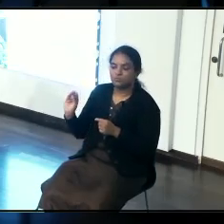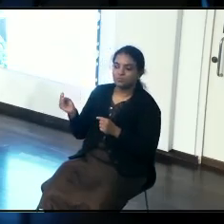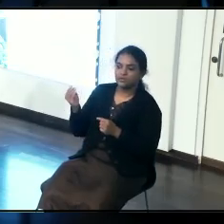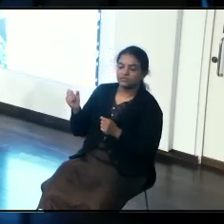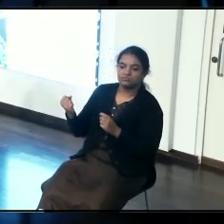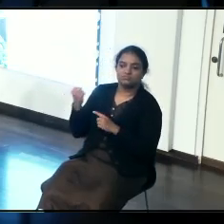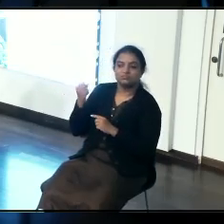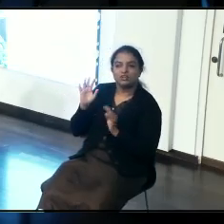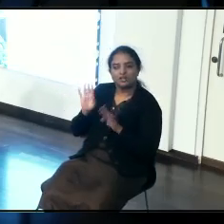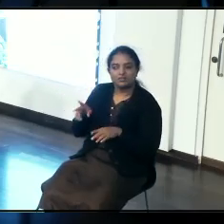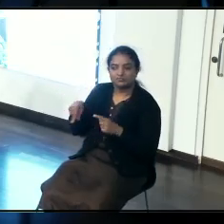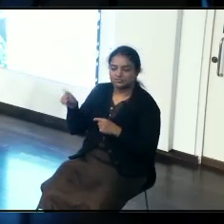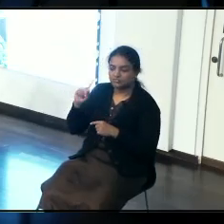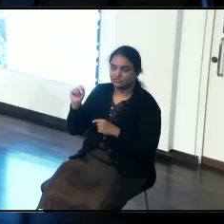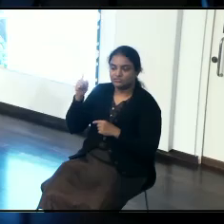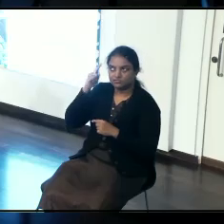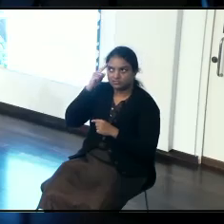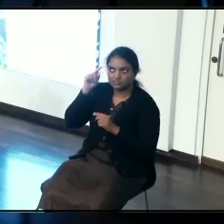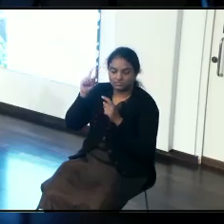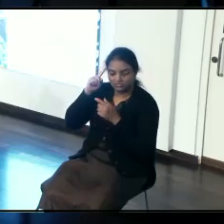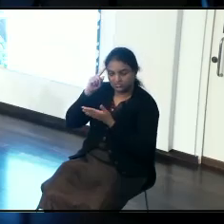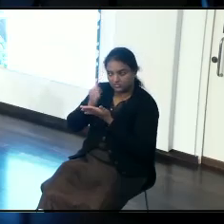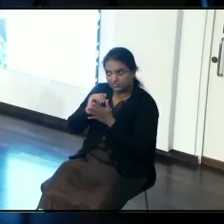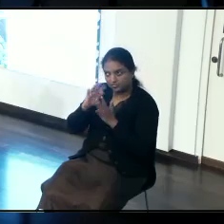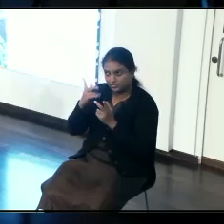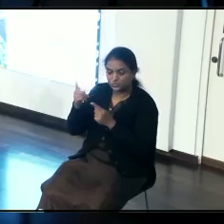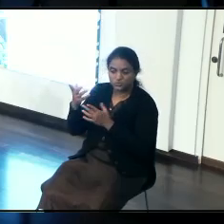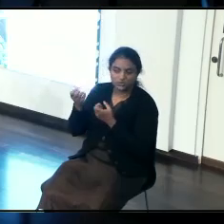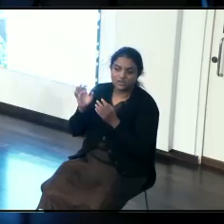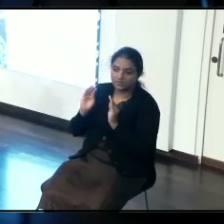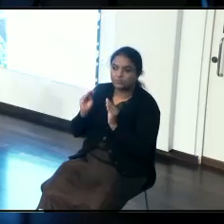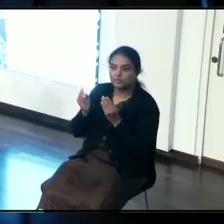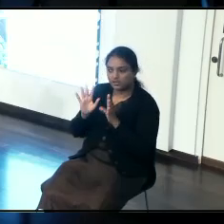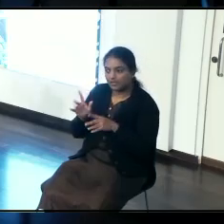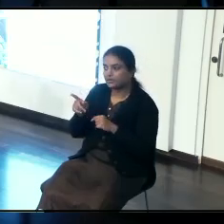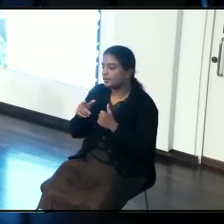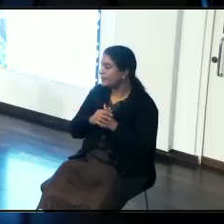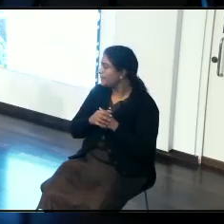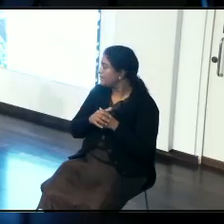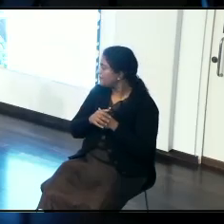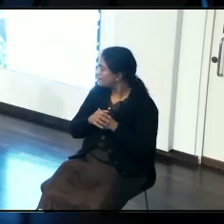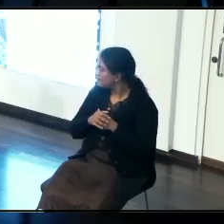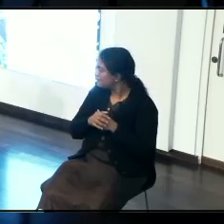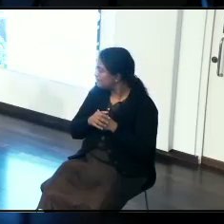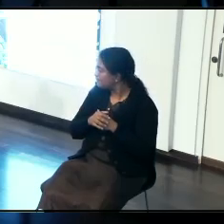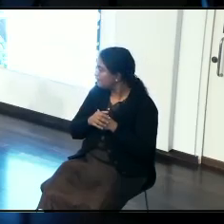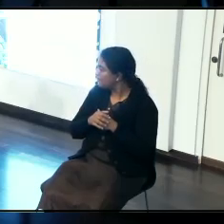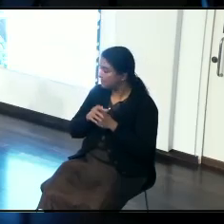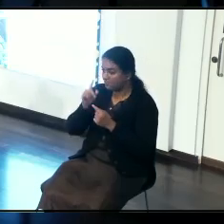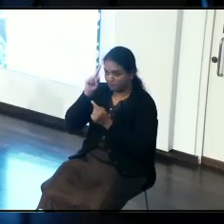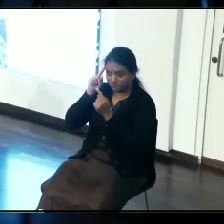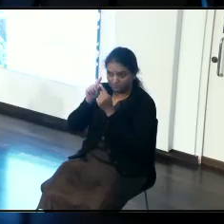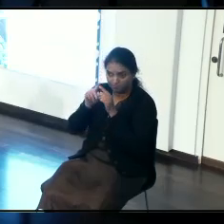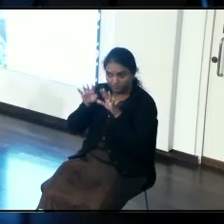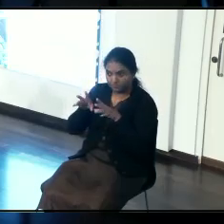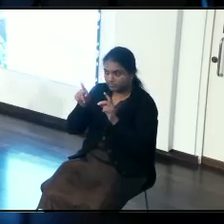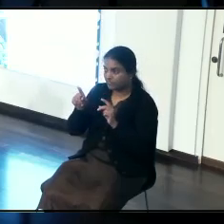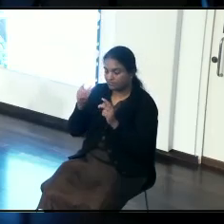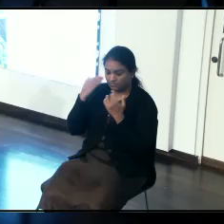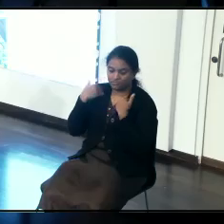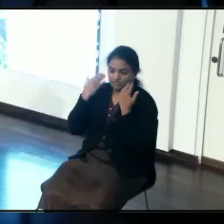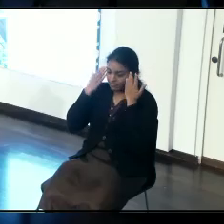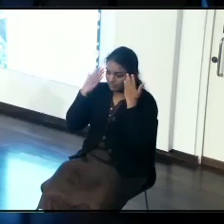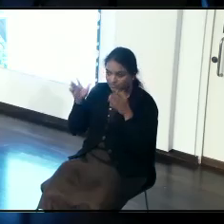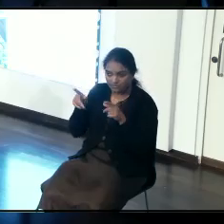strong and sound in their decisions. And now, whether you agree with that or not is, that's a separate thing.